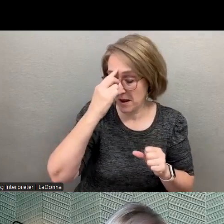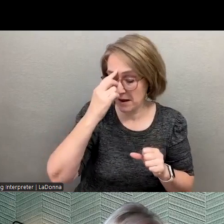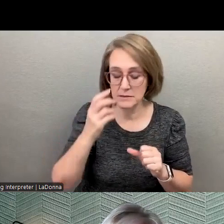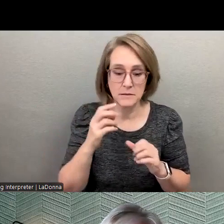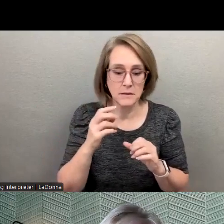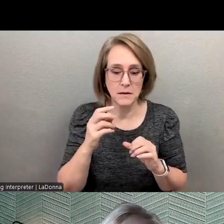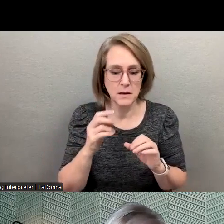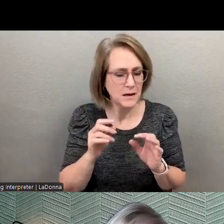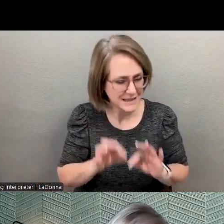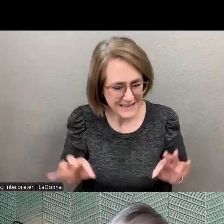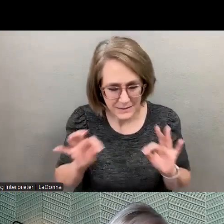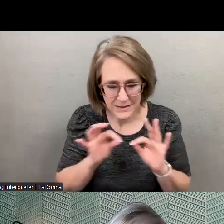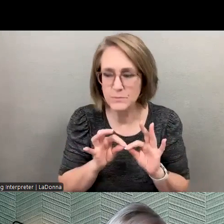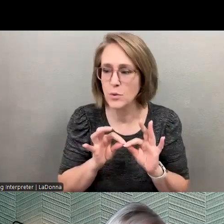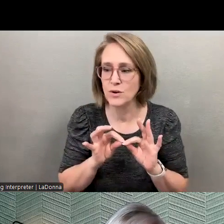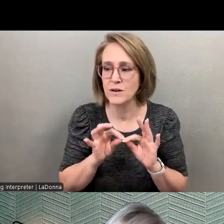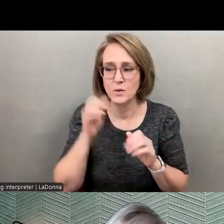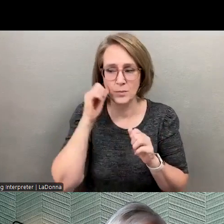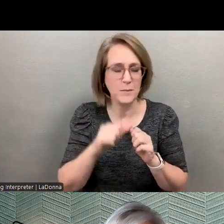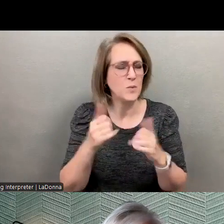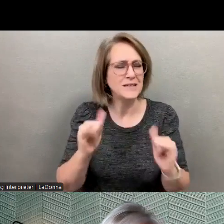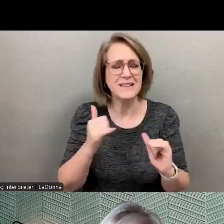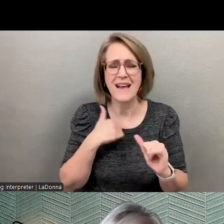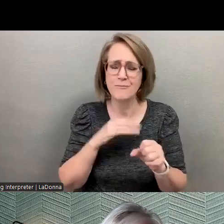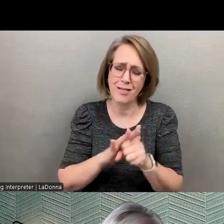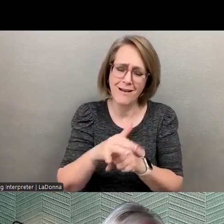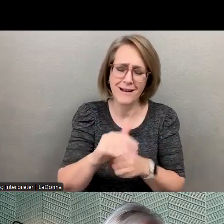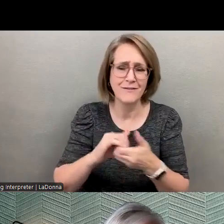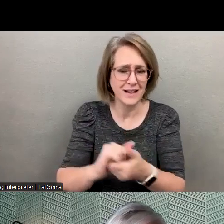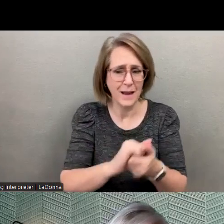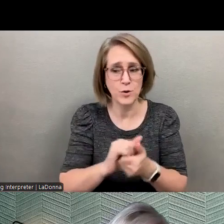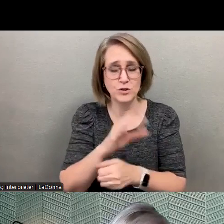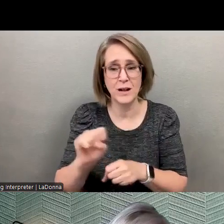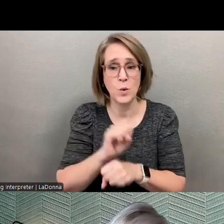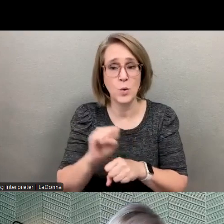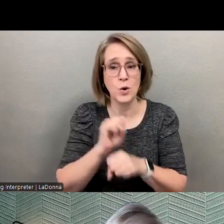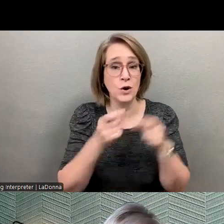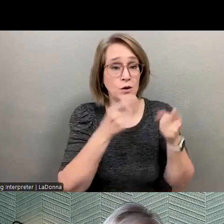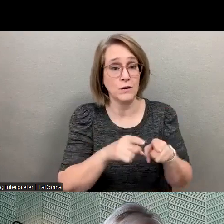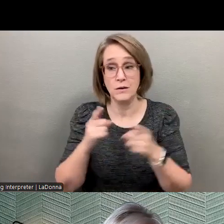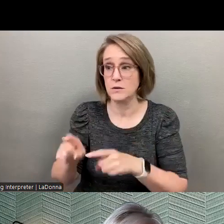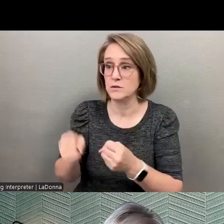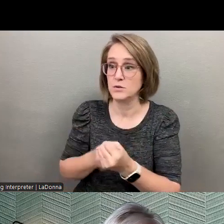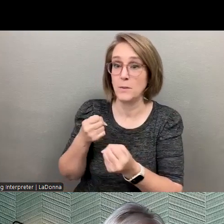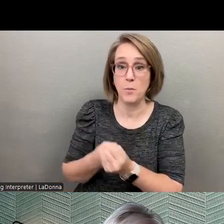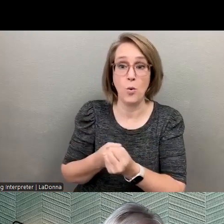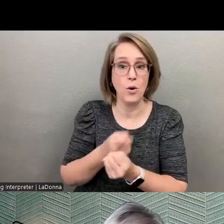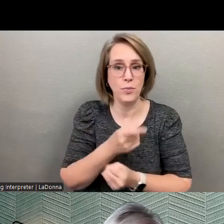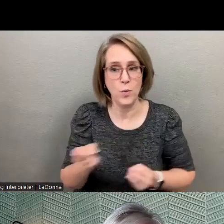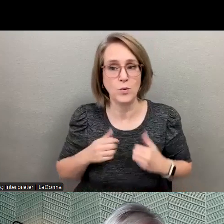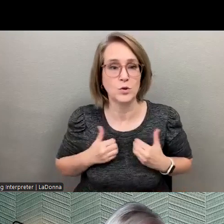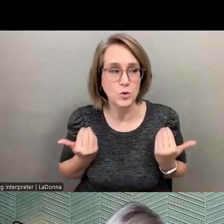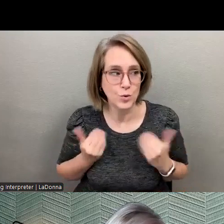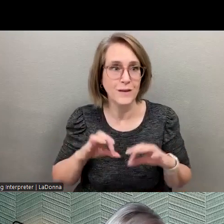is still plenty of collaboration and work that can be done to continue to support those youth